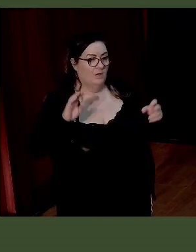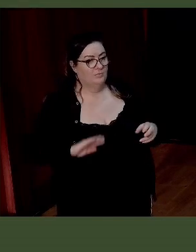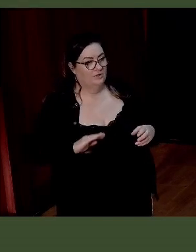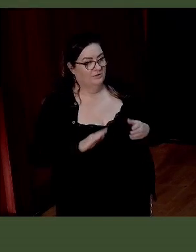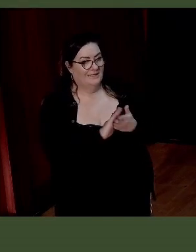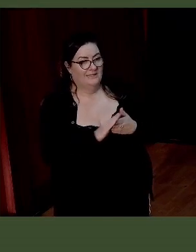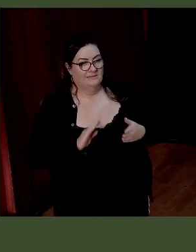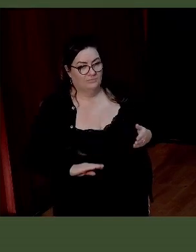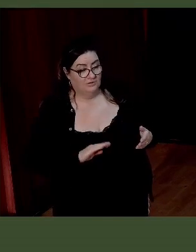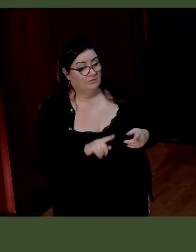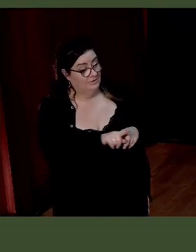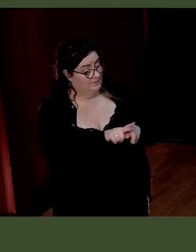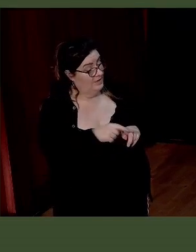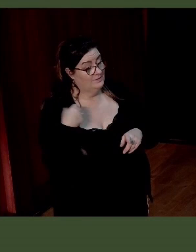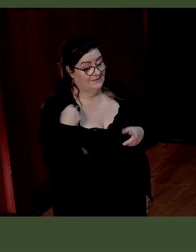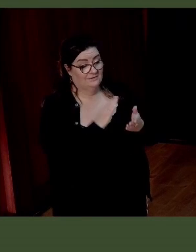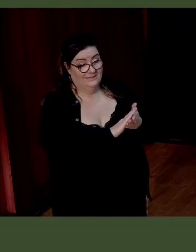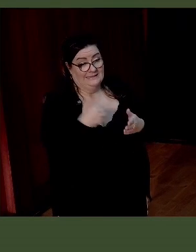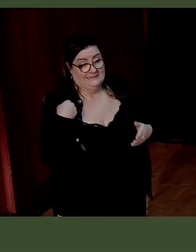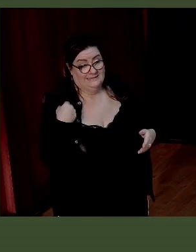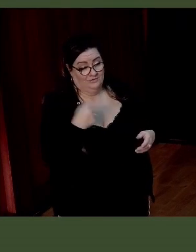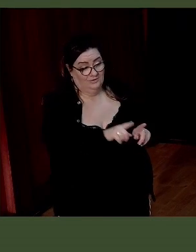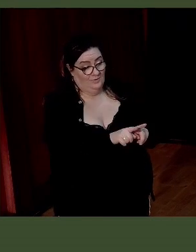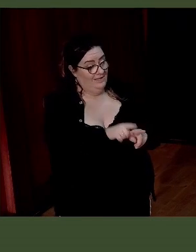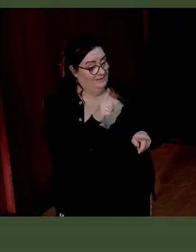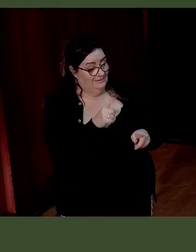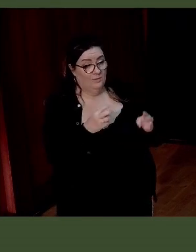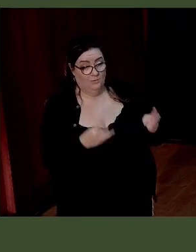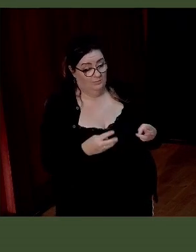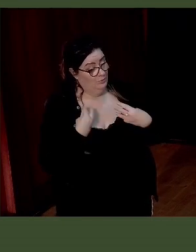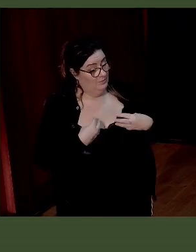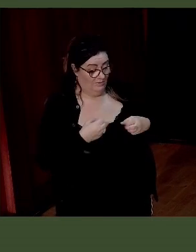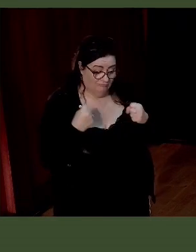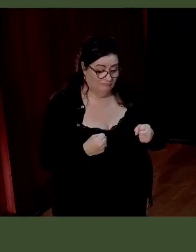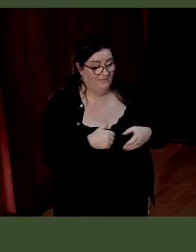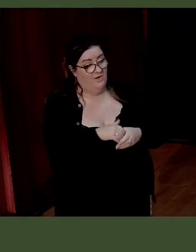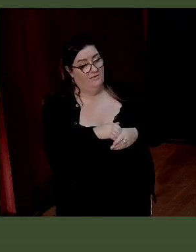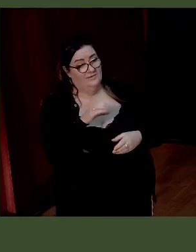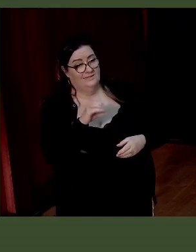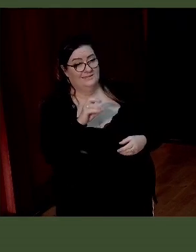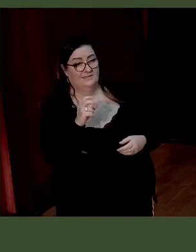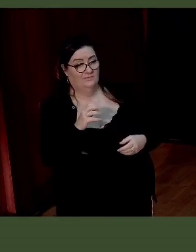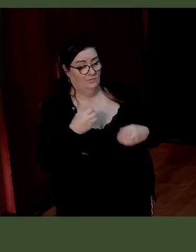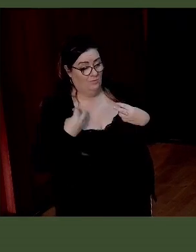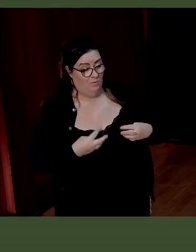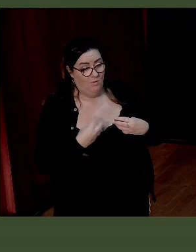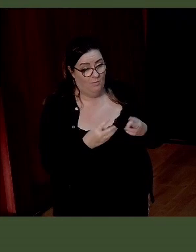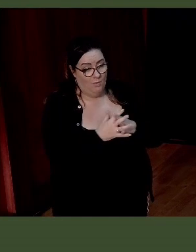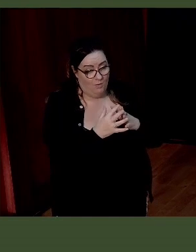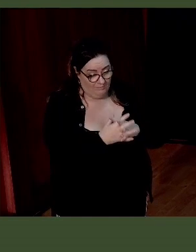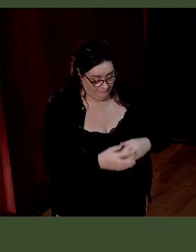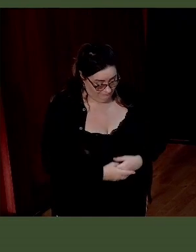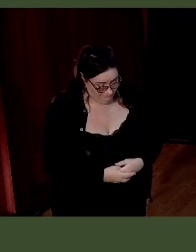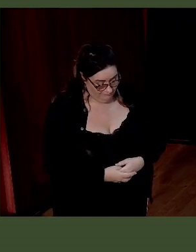it was also at that time sister against sister. So women were very much involved in the Civil War. But this conservatism was also